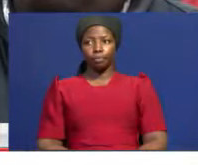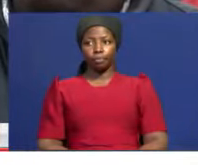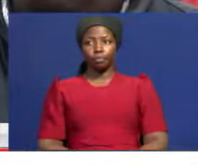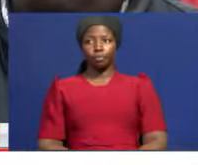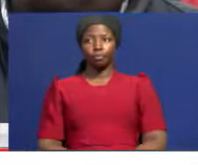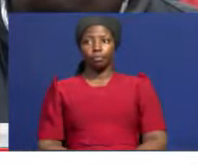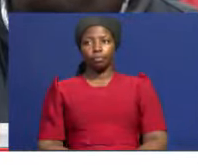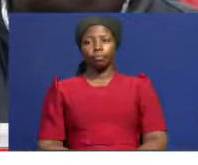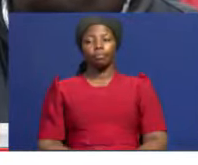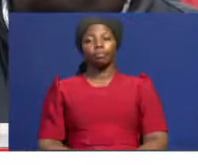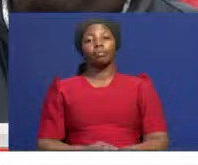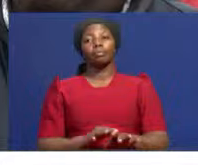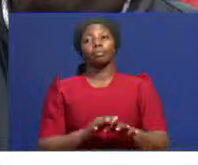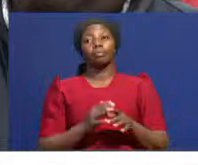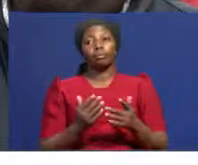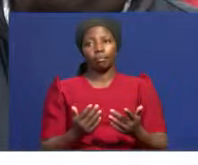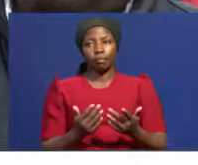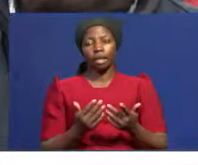And